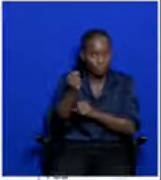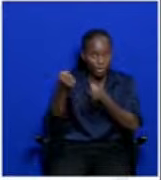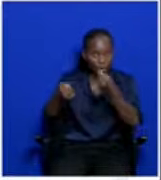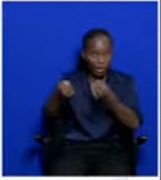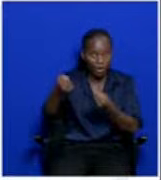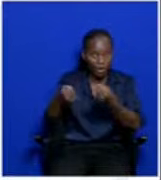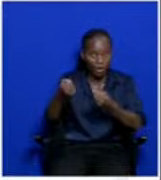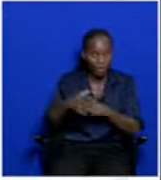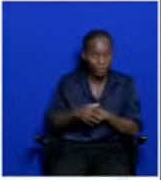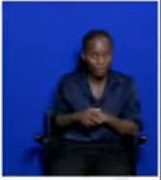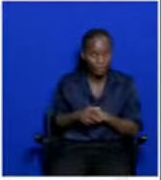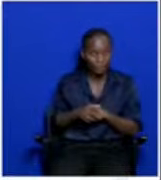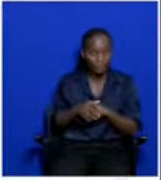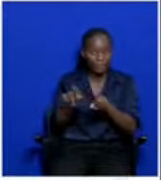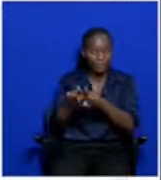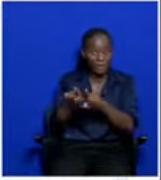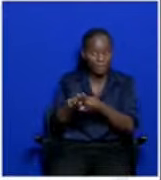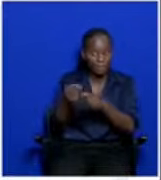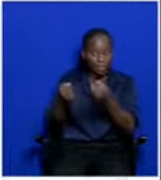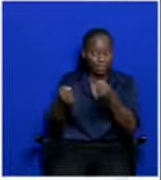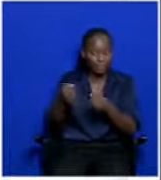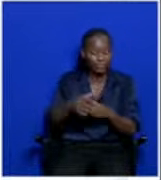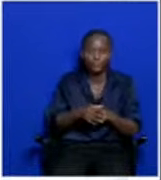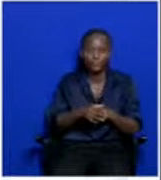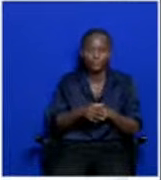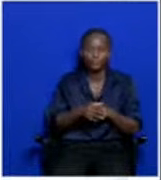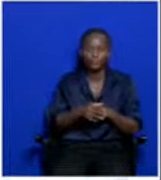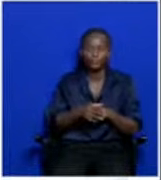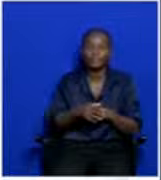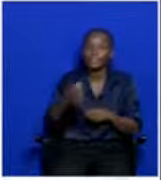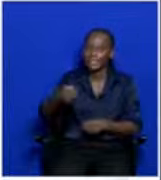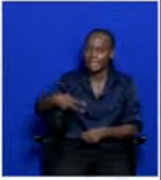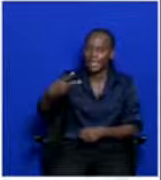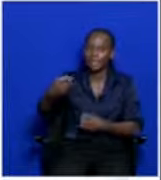This is the second vehicle of Metropolis.